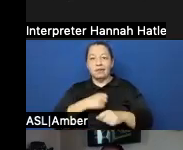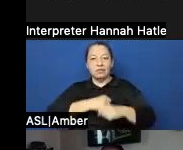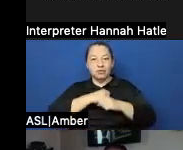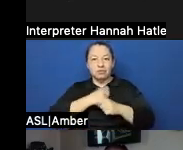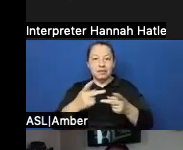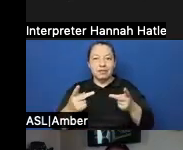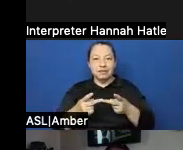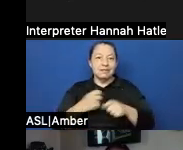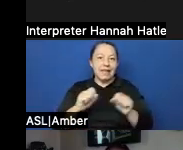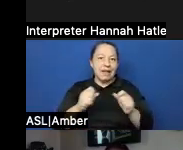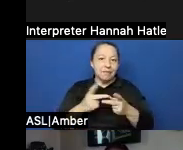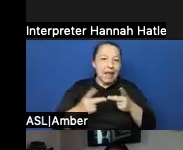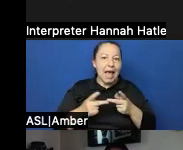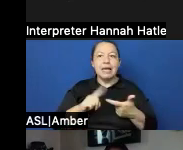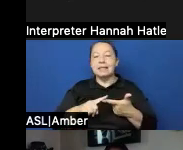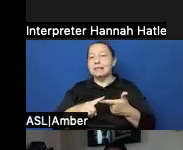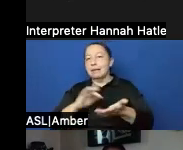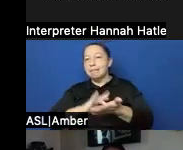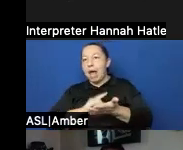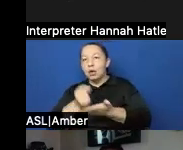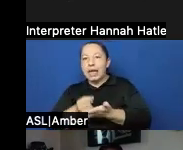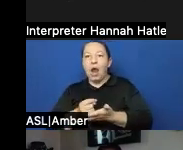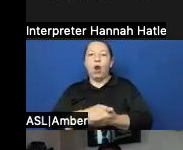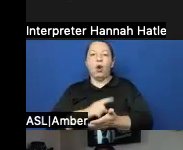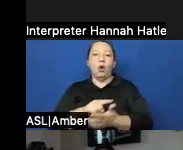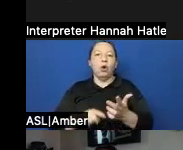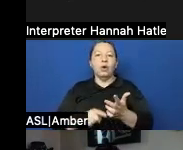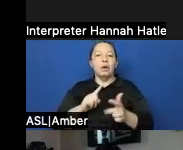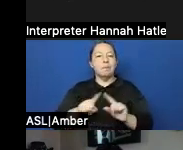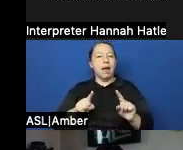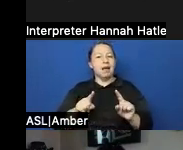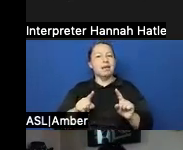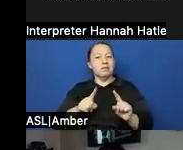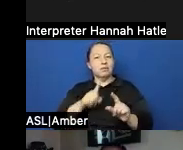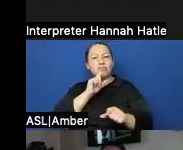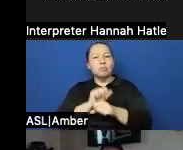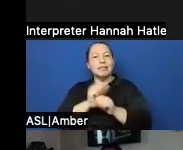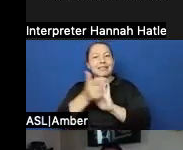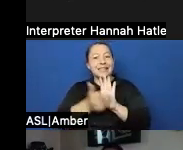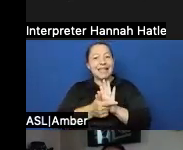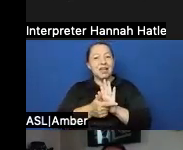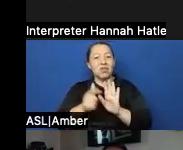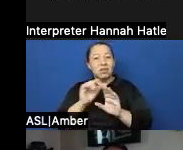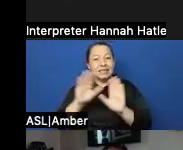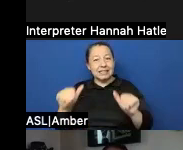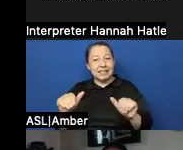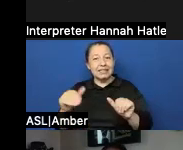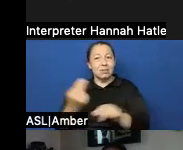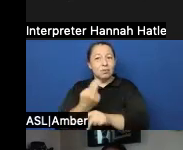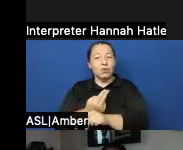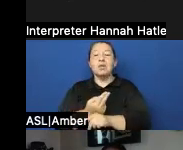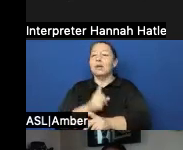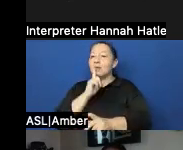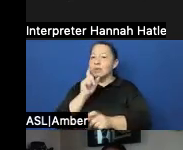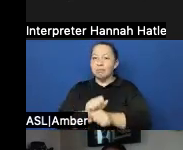and the medical treatment, the prosecution. That's a huge thing we need to also be robustly supporting.